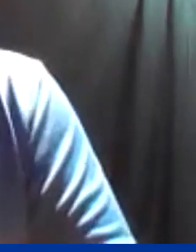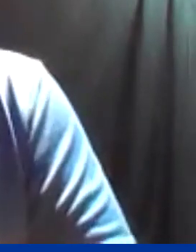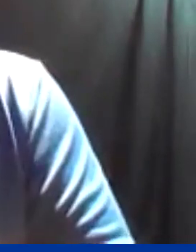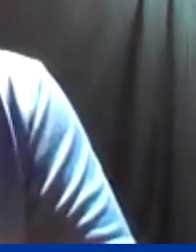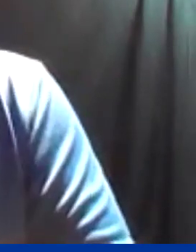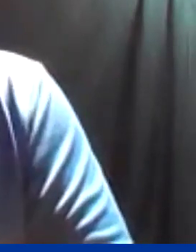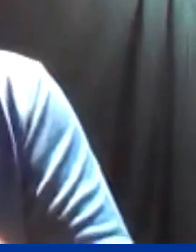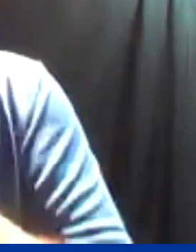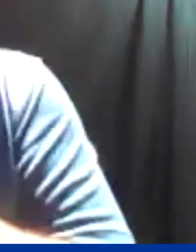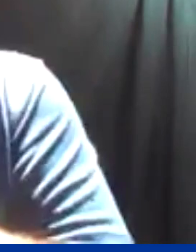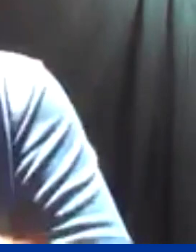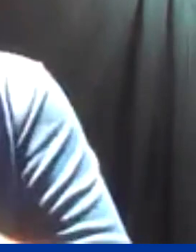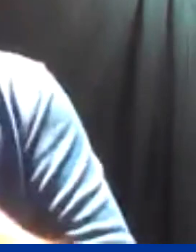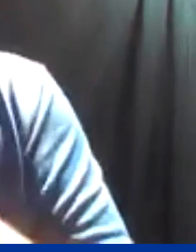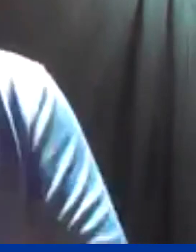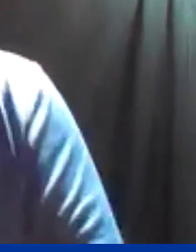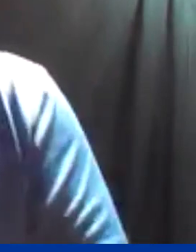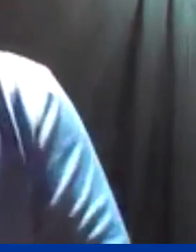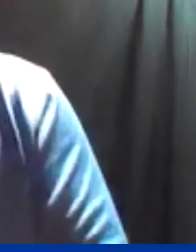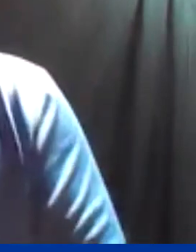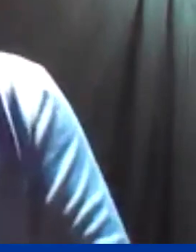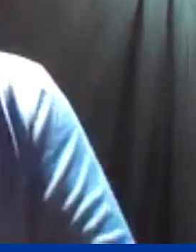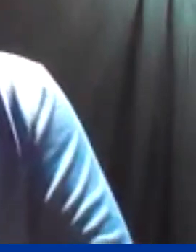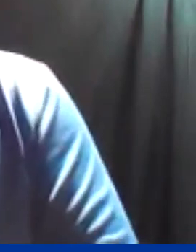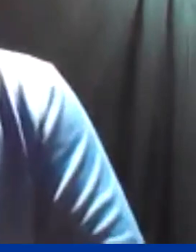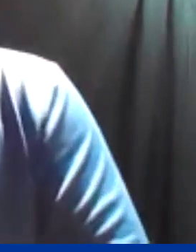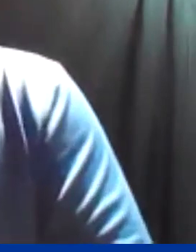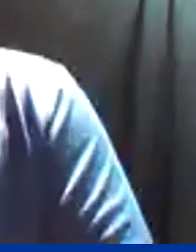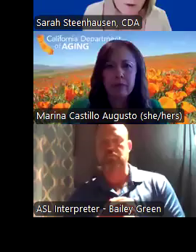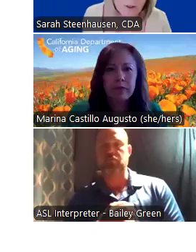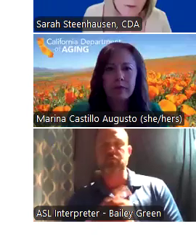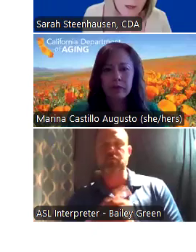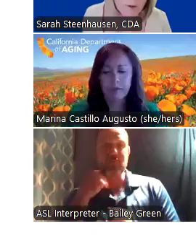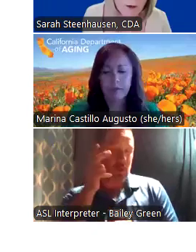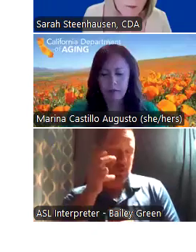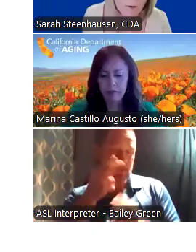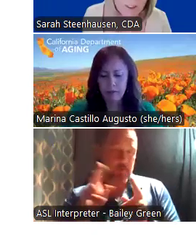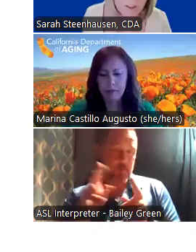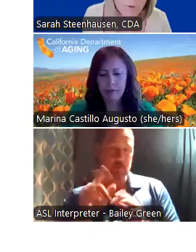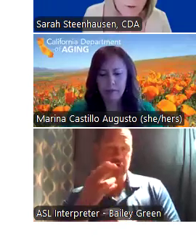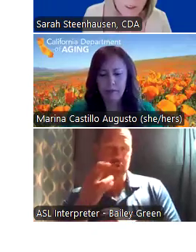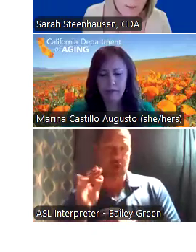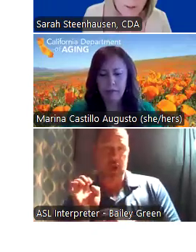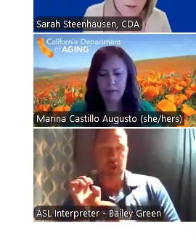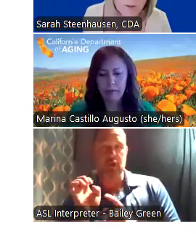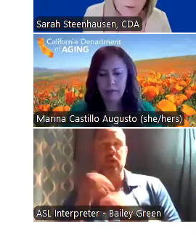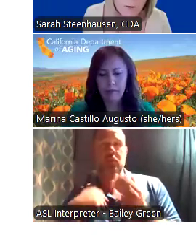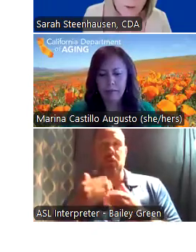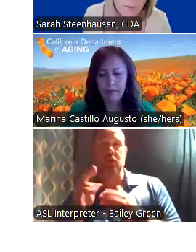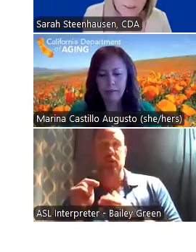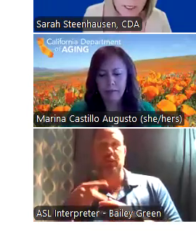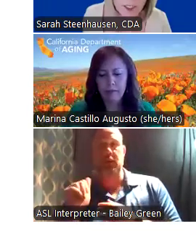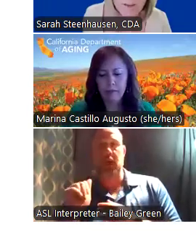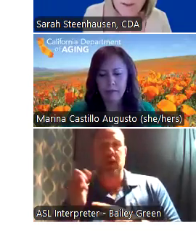Marina, and the work you're leading. At this time, we're going to hear briefly from Jackie, who's going to give an update on the process for the MPA